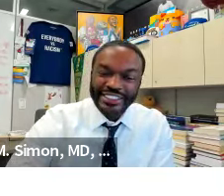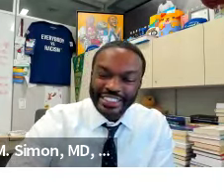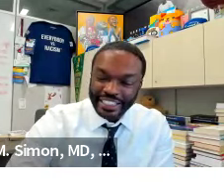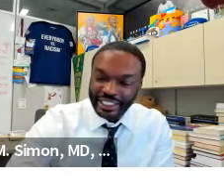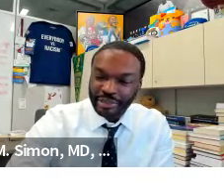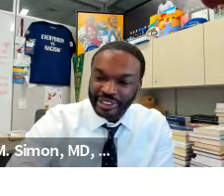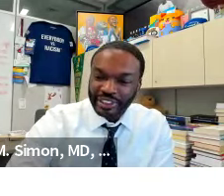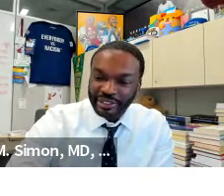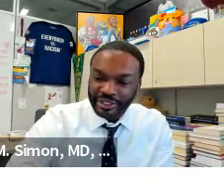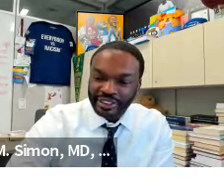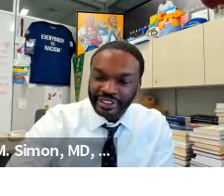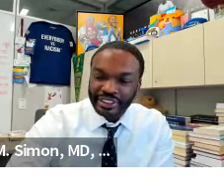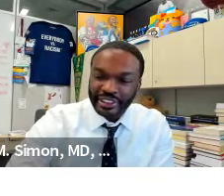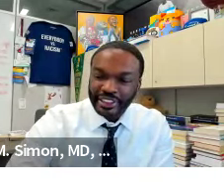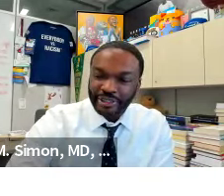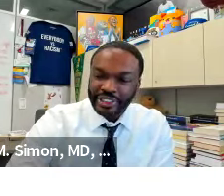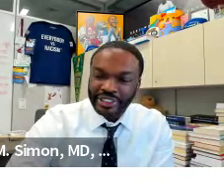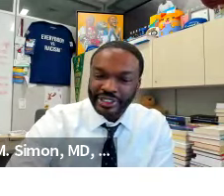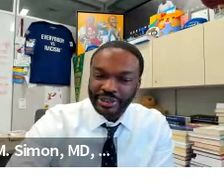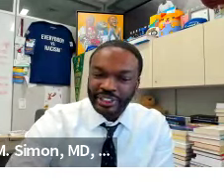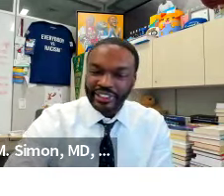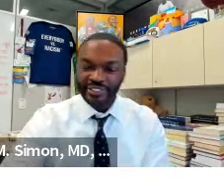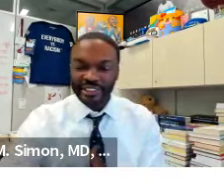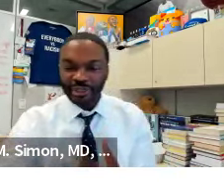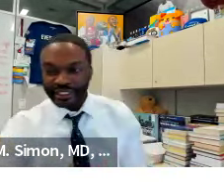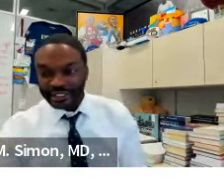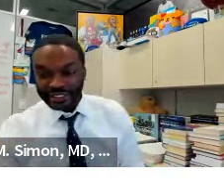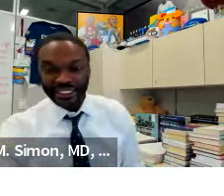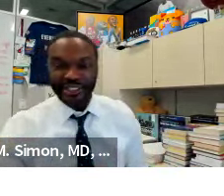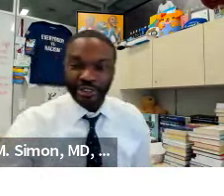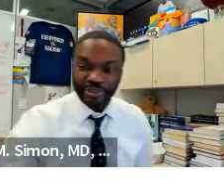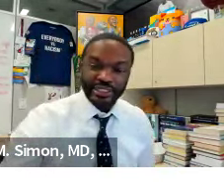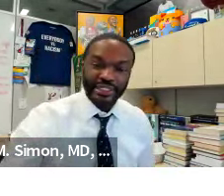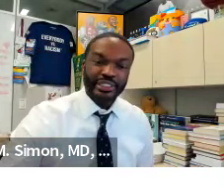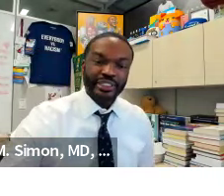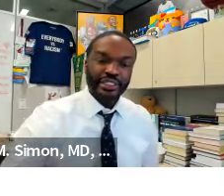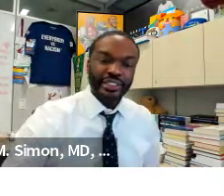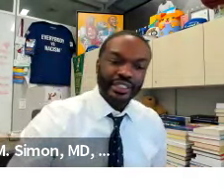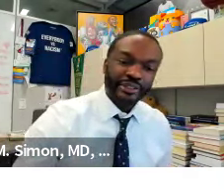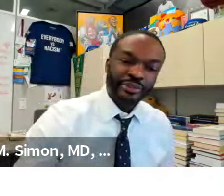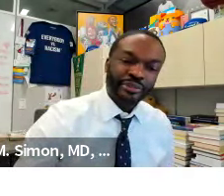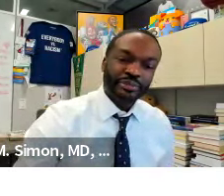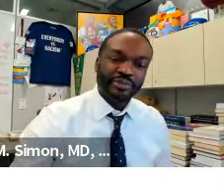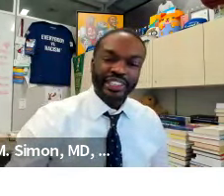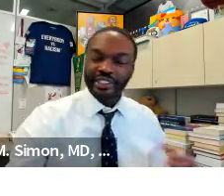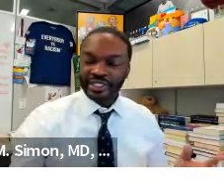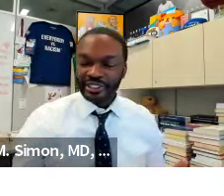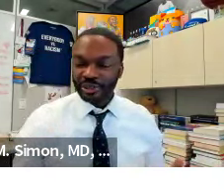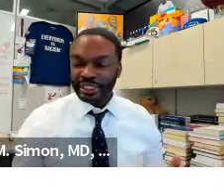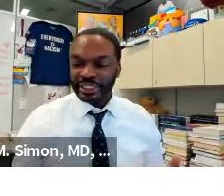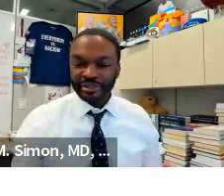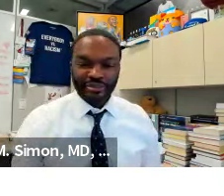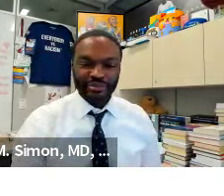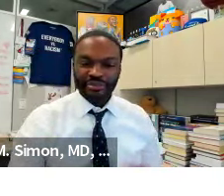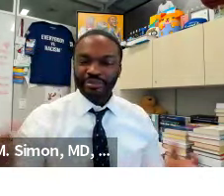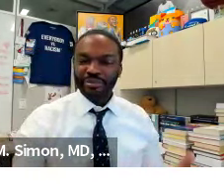requiring sustained mental effort. And so this is where if somebody starts to get treatment, they can start